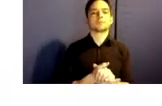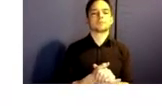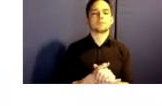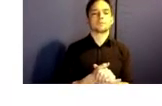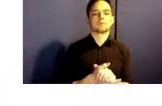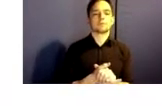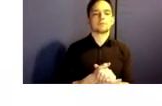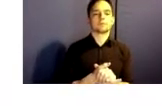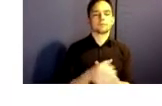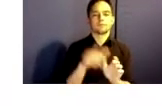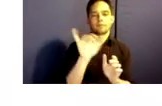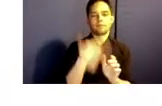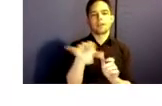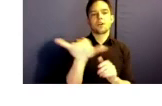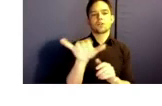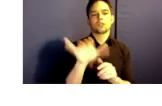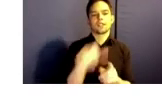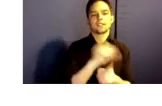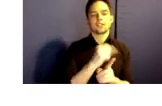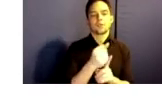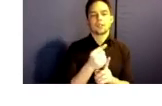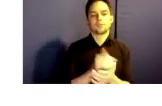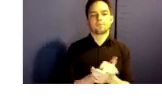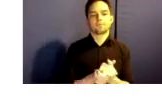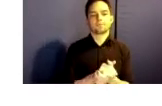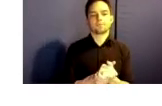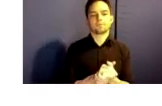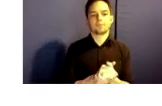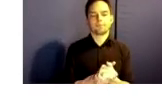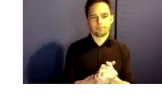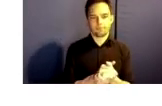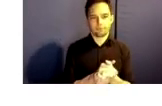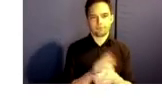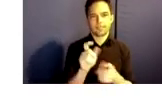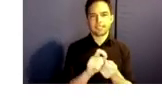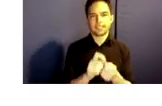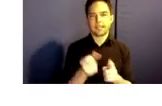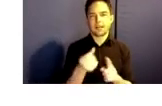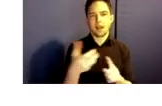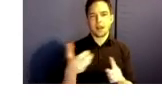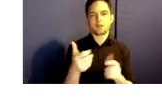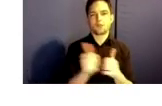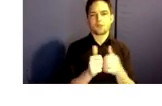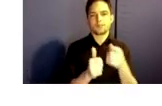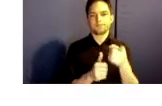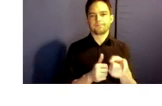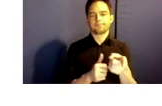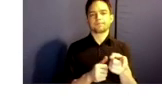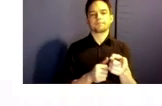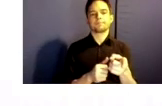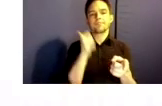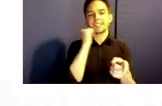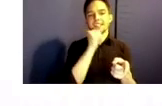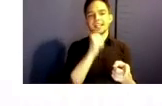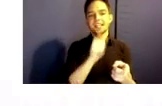This is also the situation really detailed with in fact, the daily